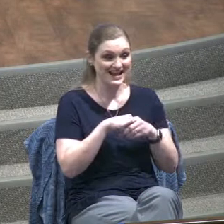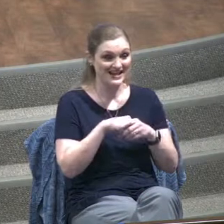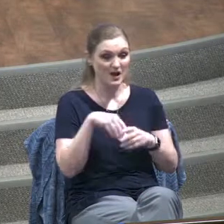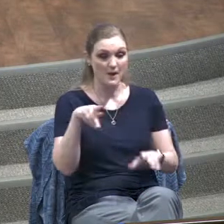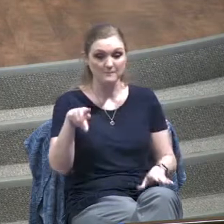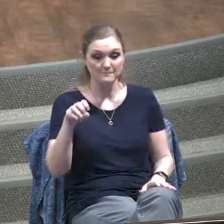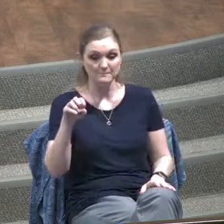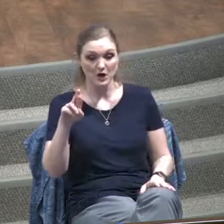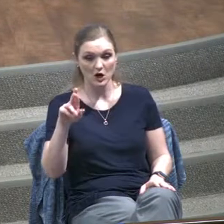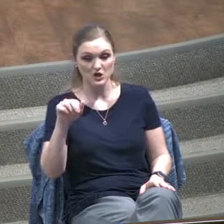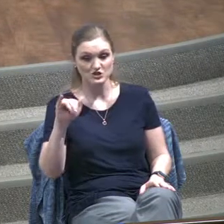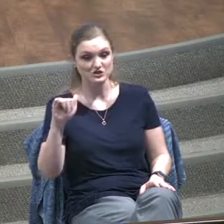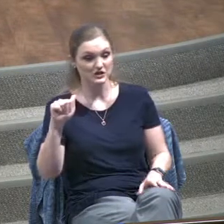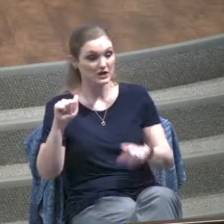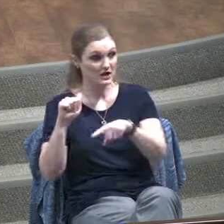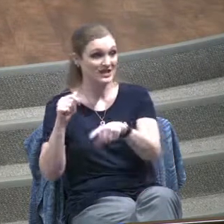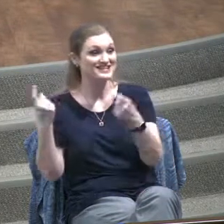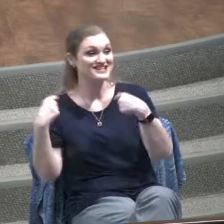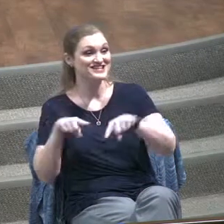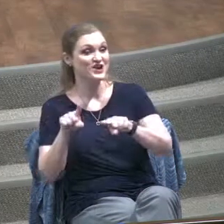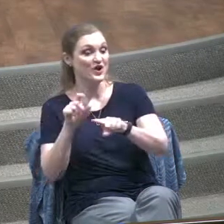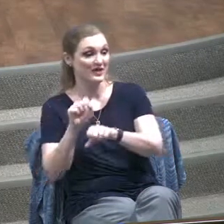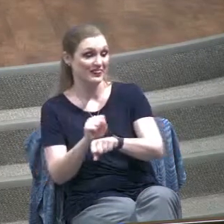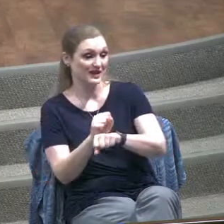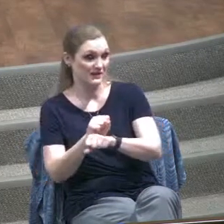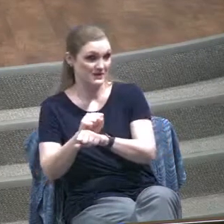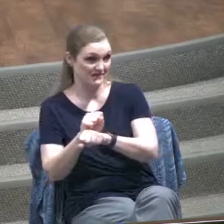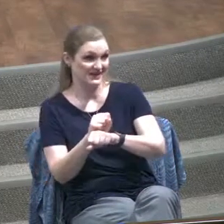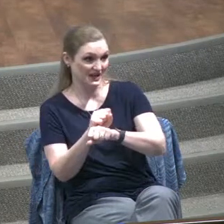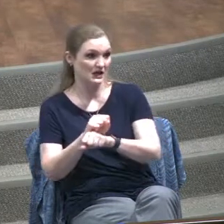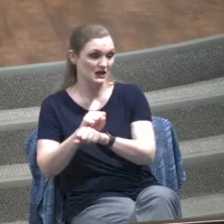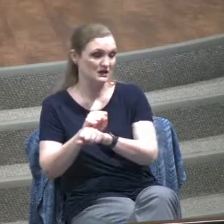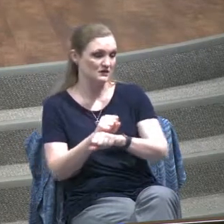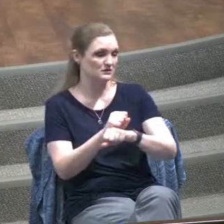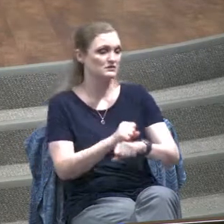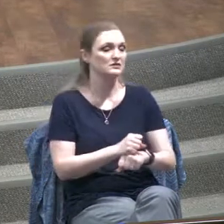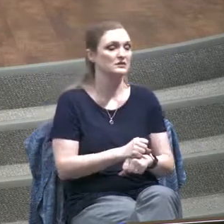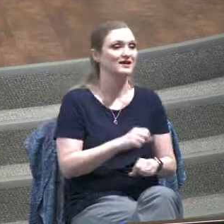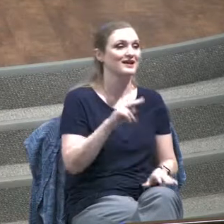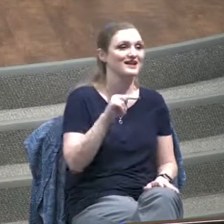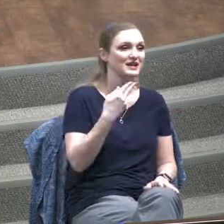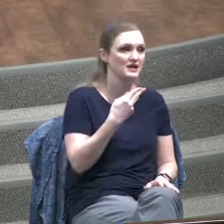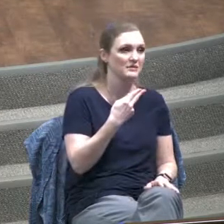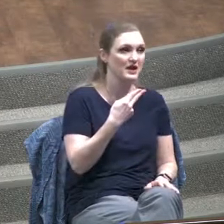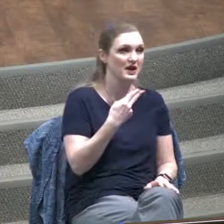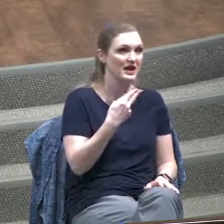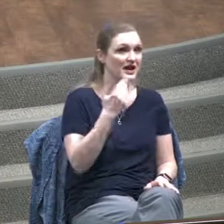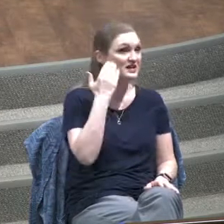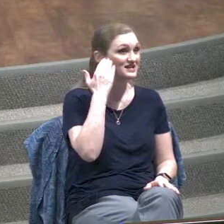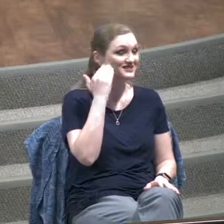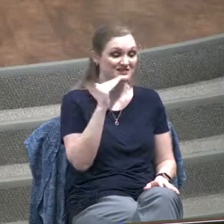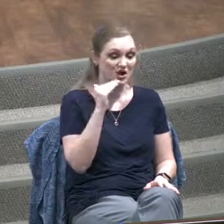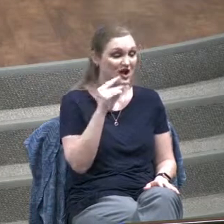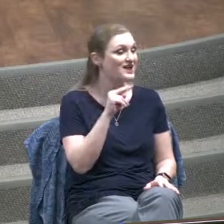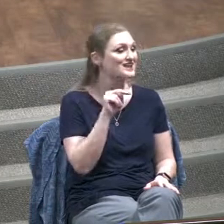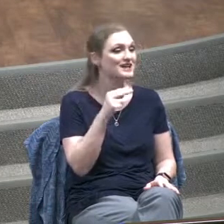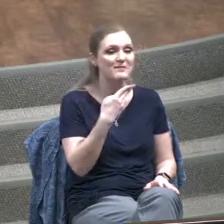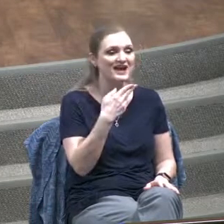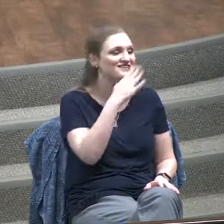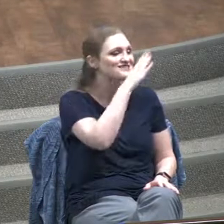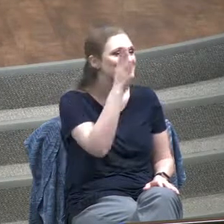Persia during the exile. Nehemiah knows nothing about, he's never